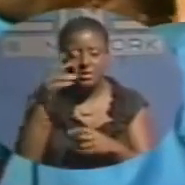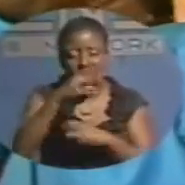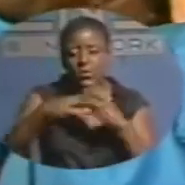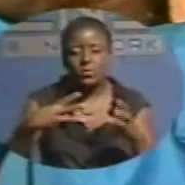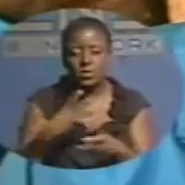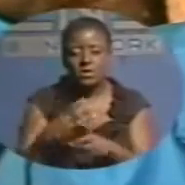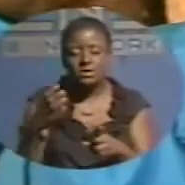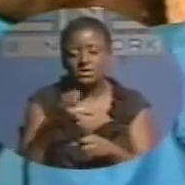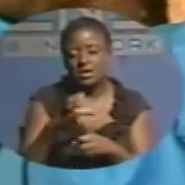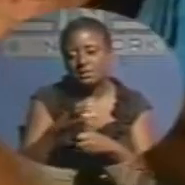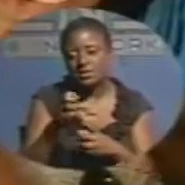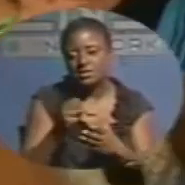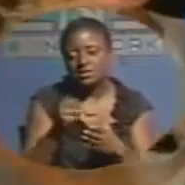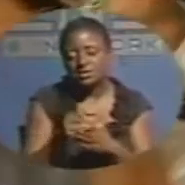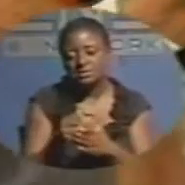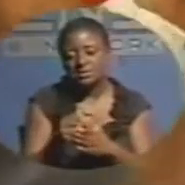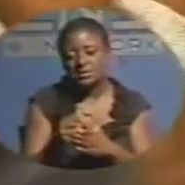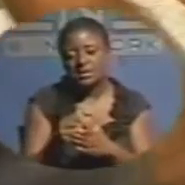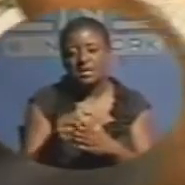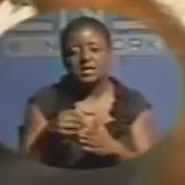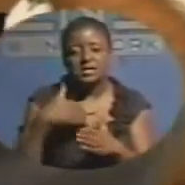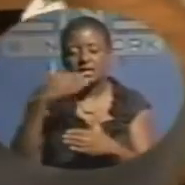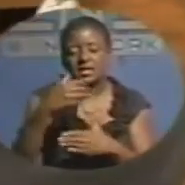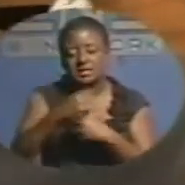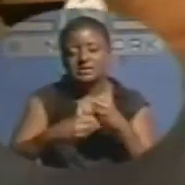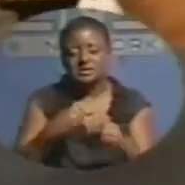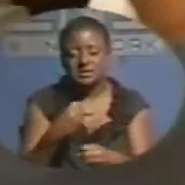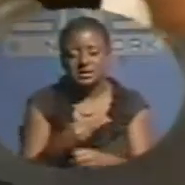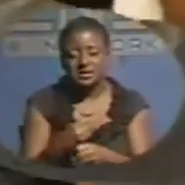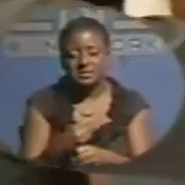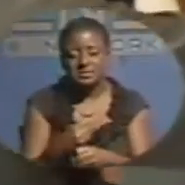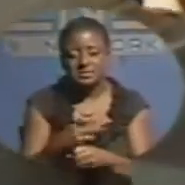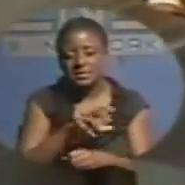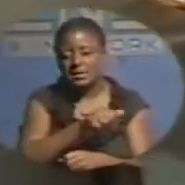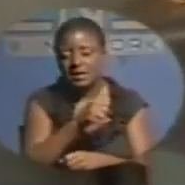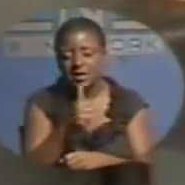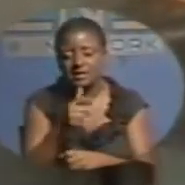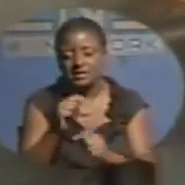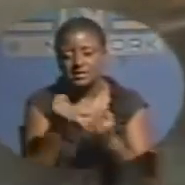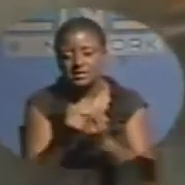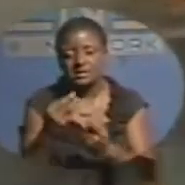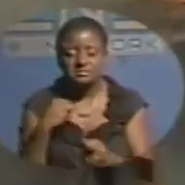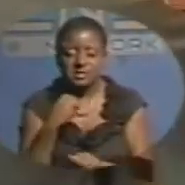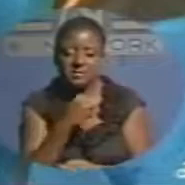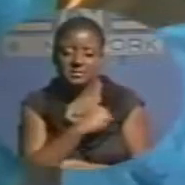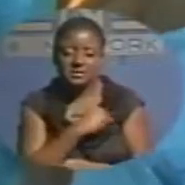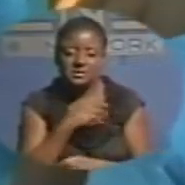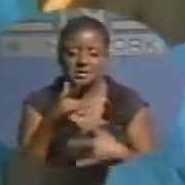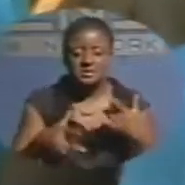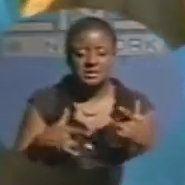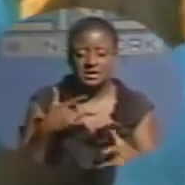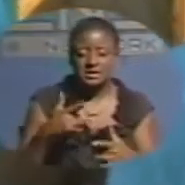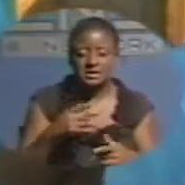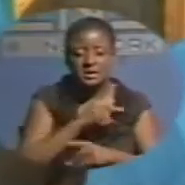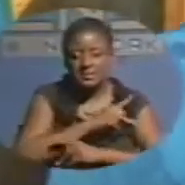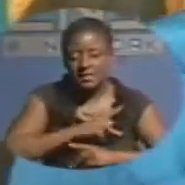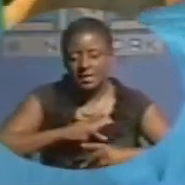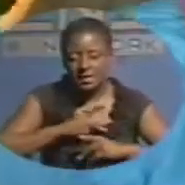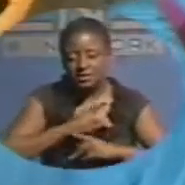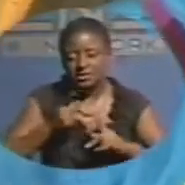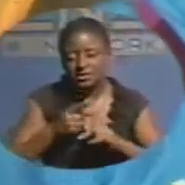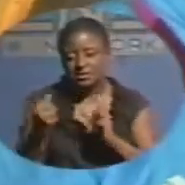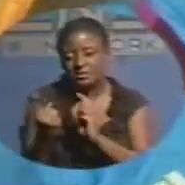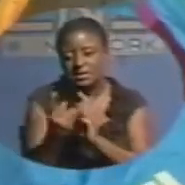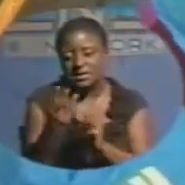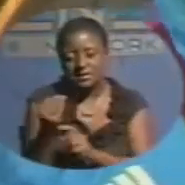year. So I try to keep the guys them humble. The other team members just as excited to meet Durward. It was a pleasure to meet him. I mean, and I didn't